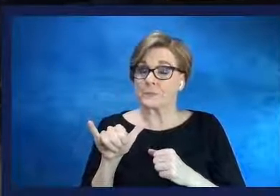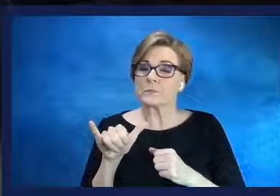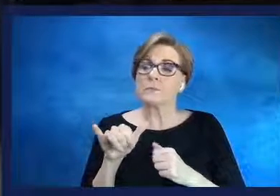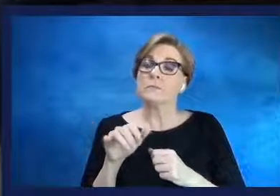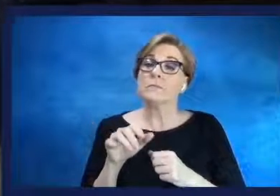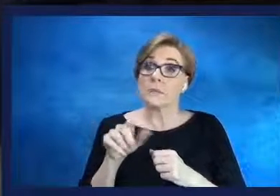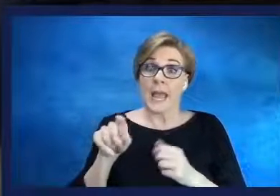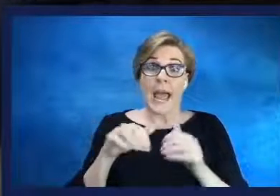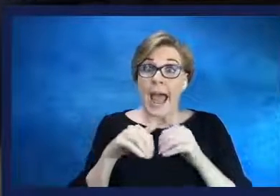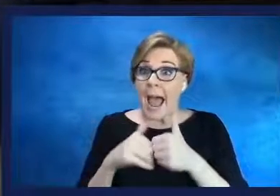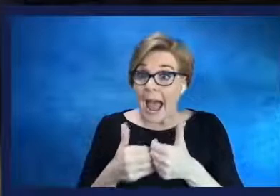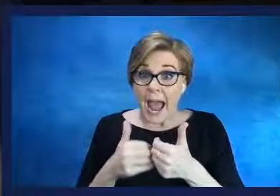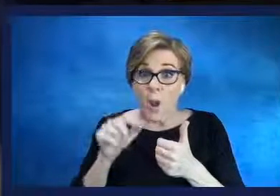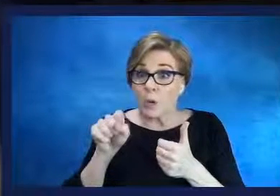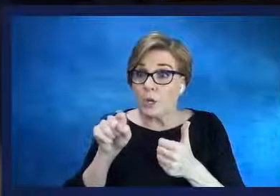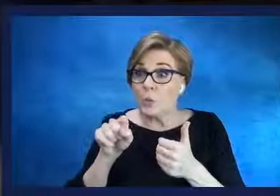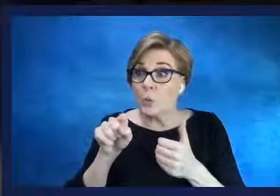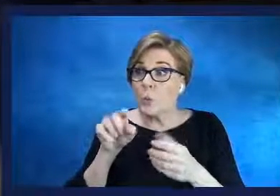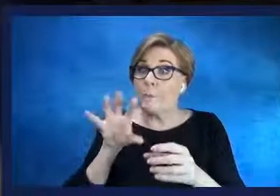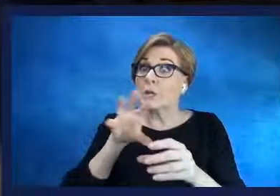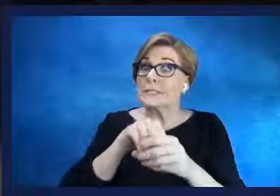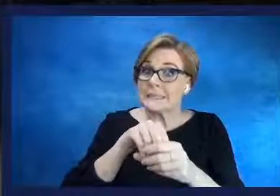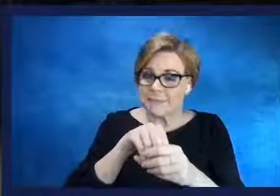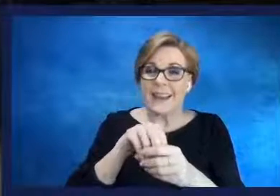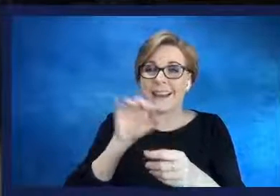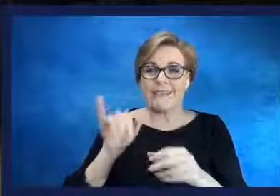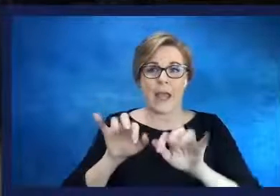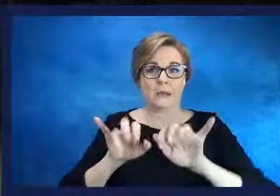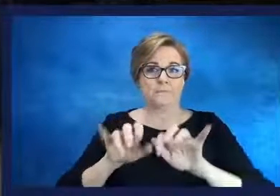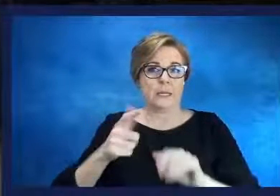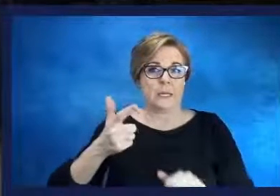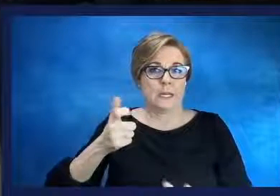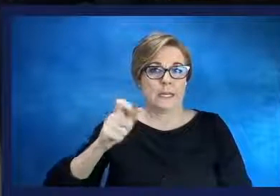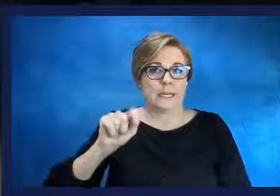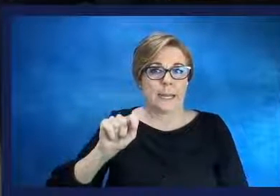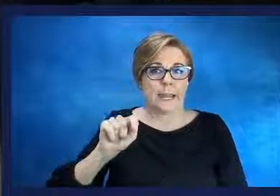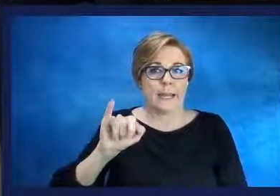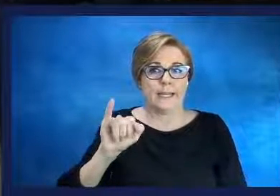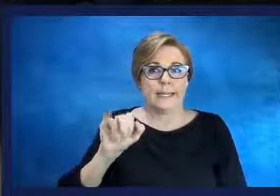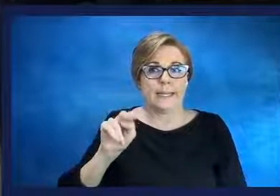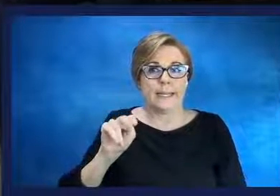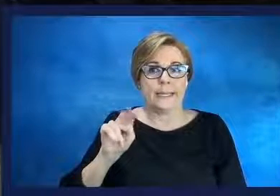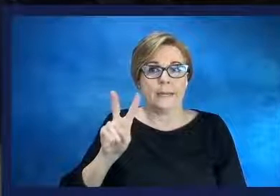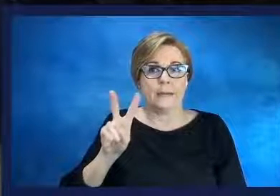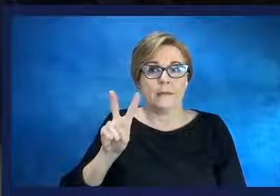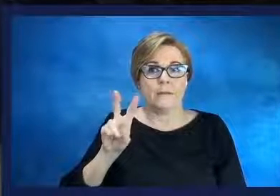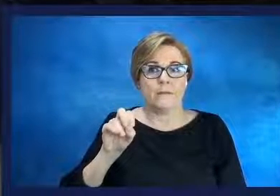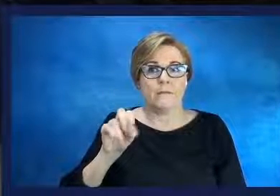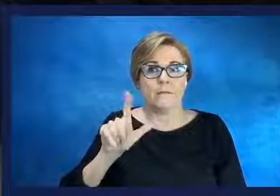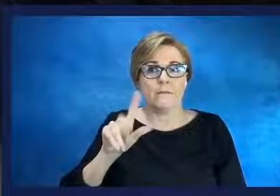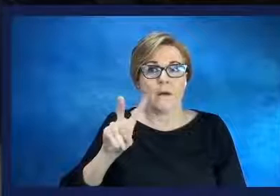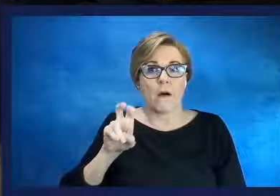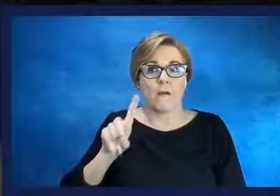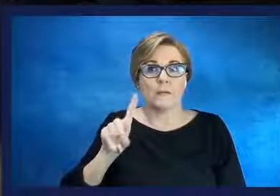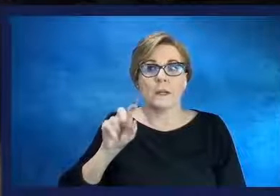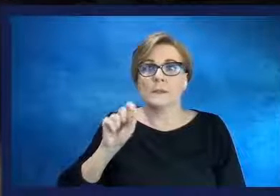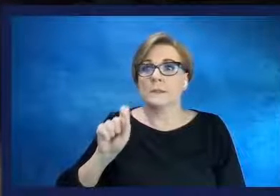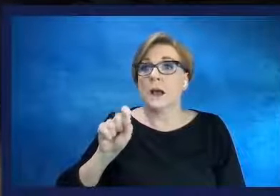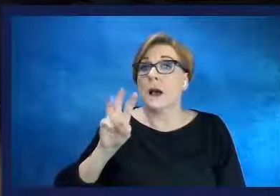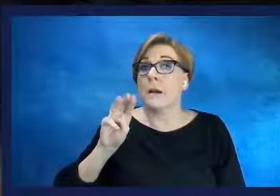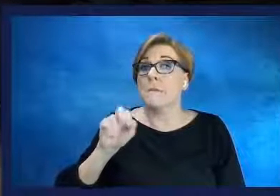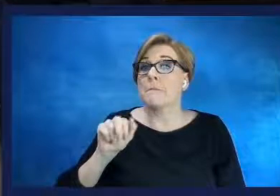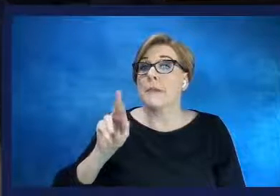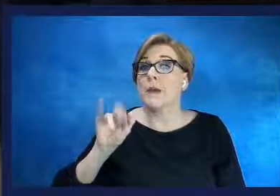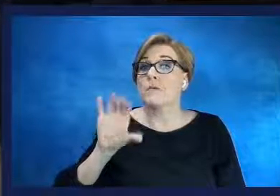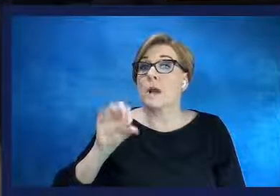involved, .maricopa.vote speaks to some of those roles. But the key thing is getting those political partisanship, the differing